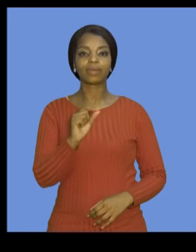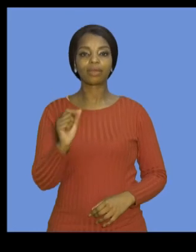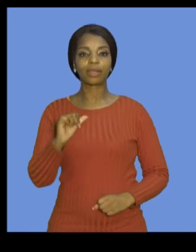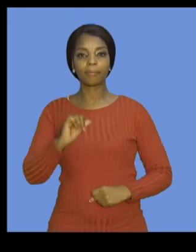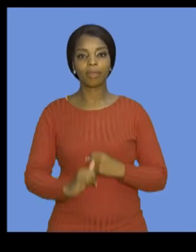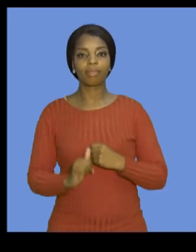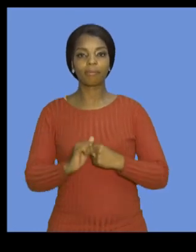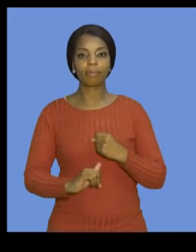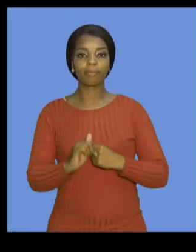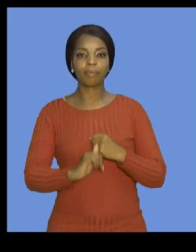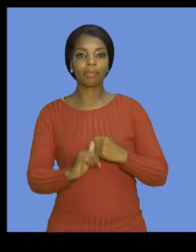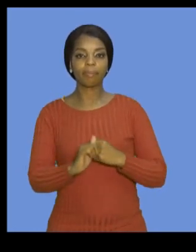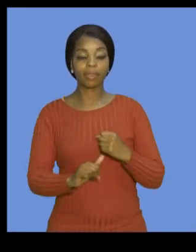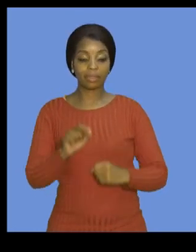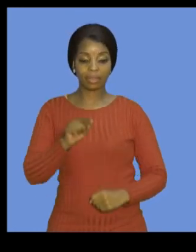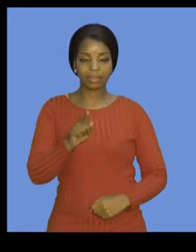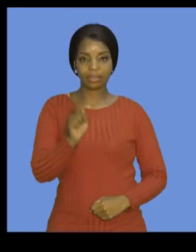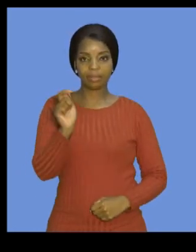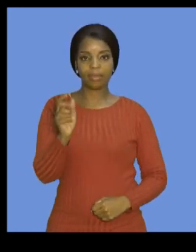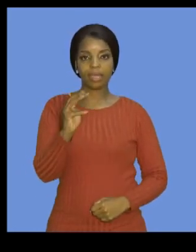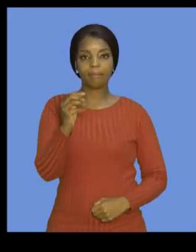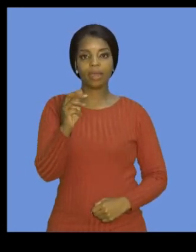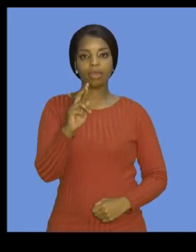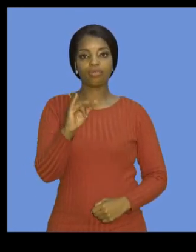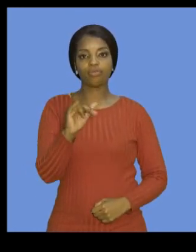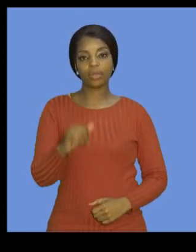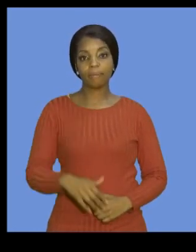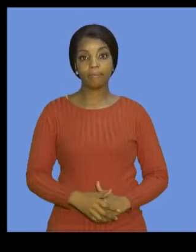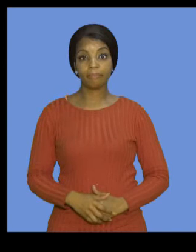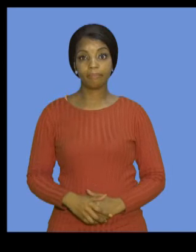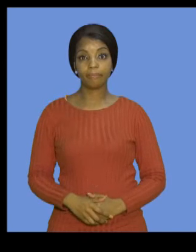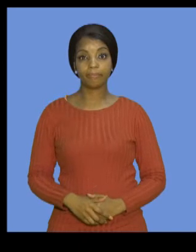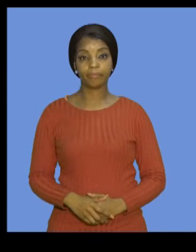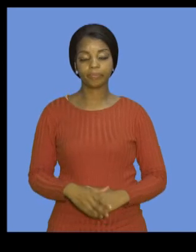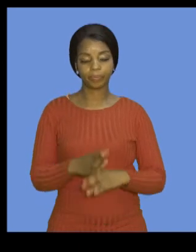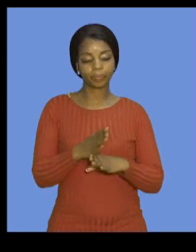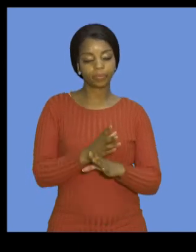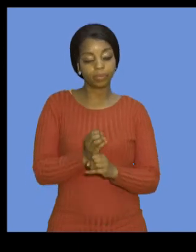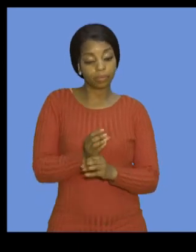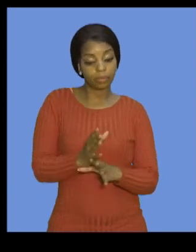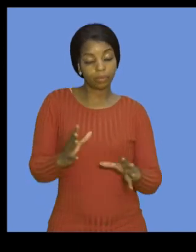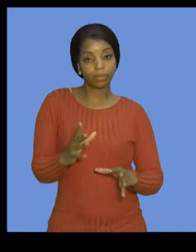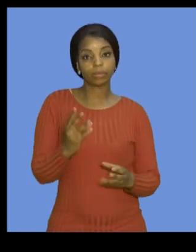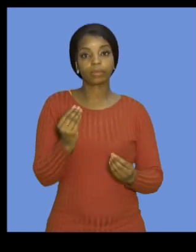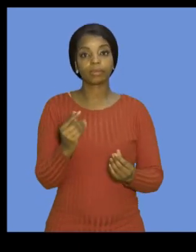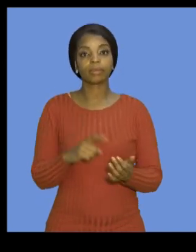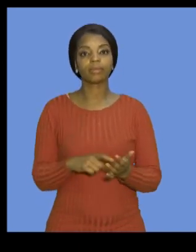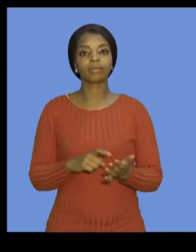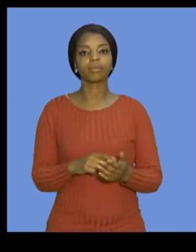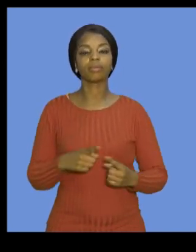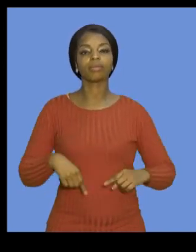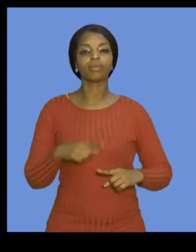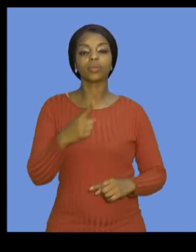it means that Maria will be paying 3,700 every month. The principal debt, remember we said,